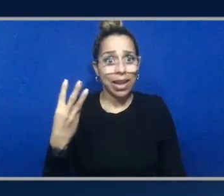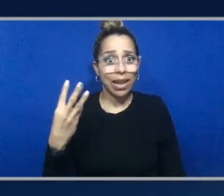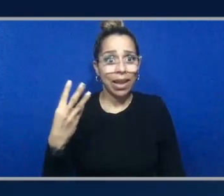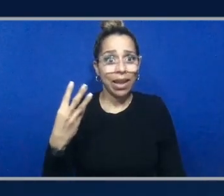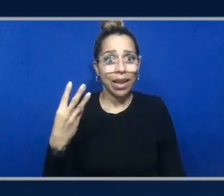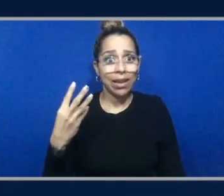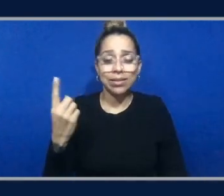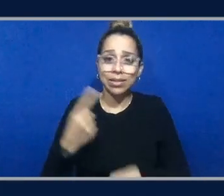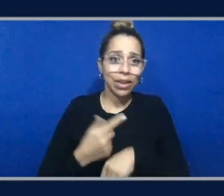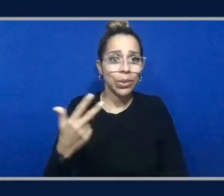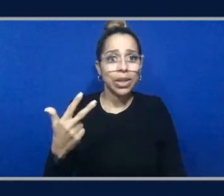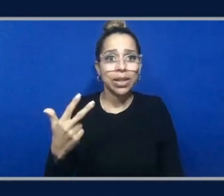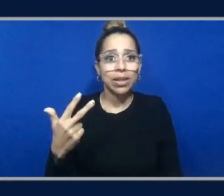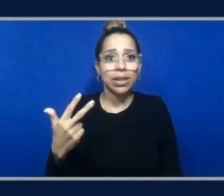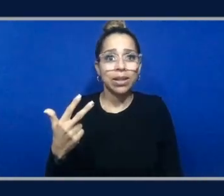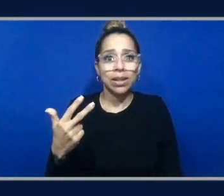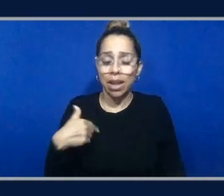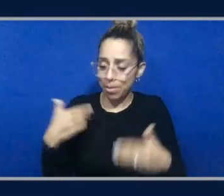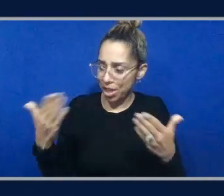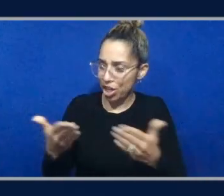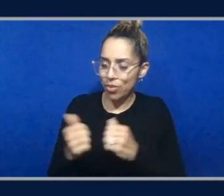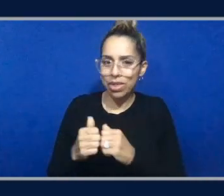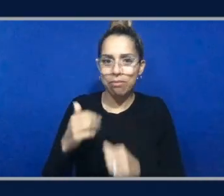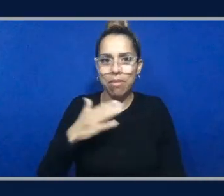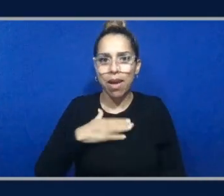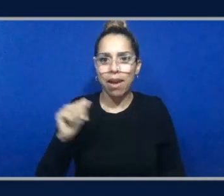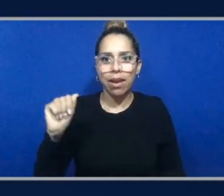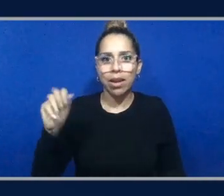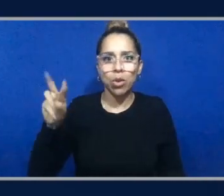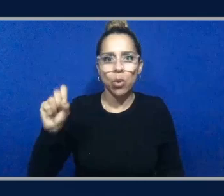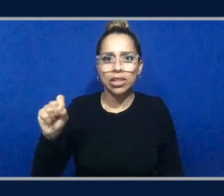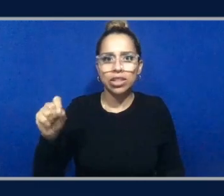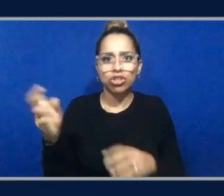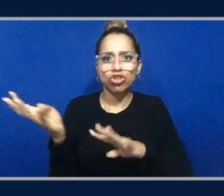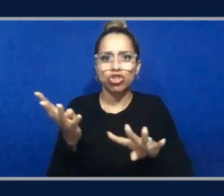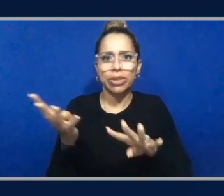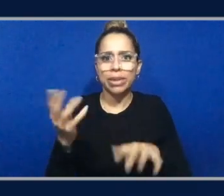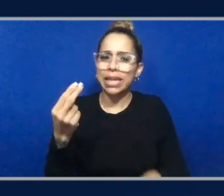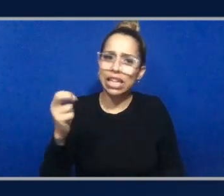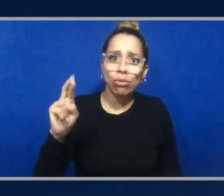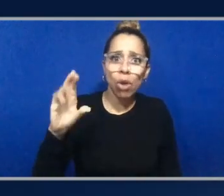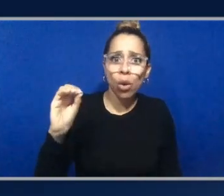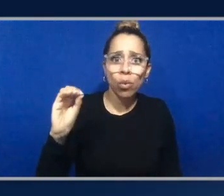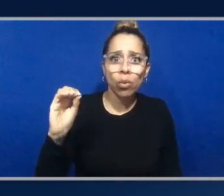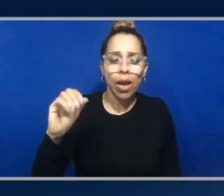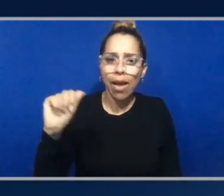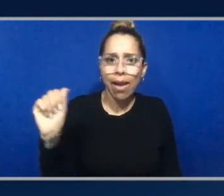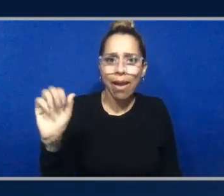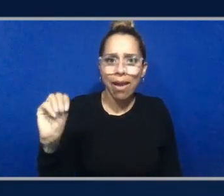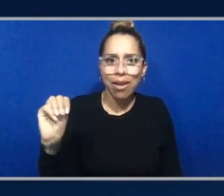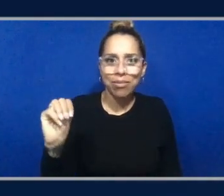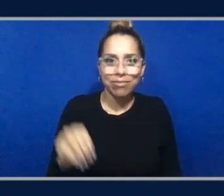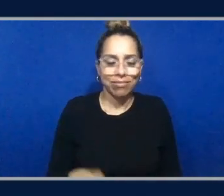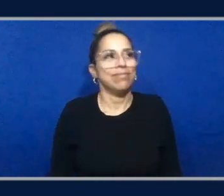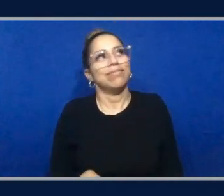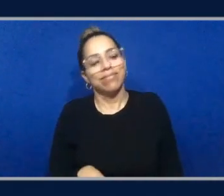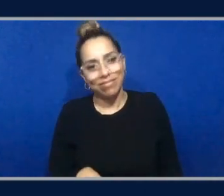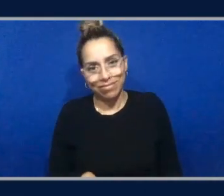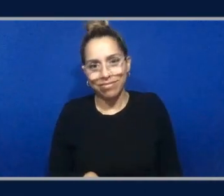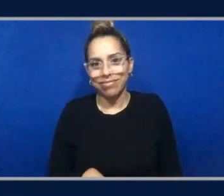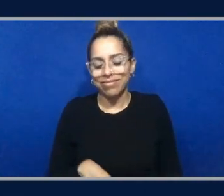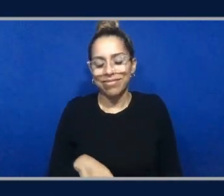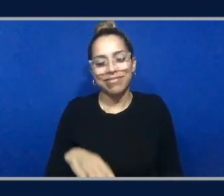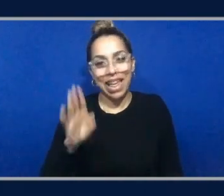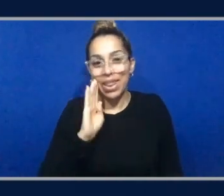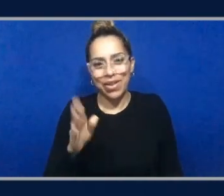I'm joined with my AWS streaming hero, AM. Hi. Pay up. Yeah, every time he